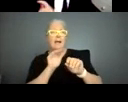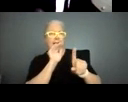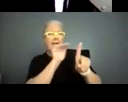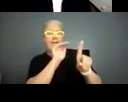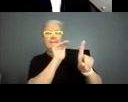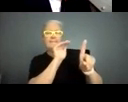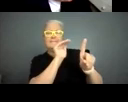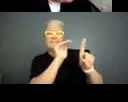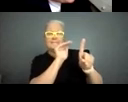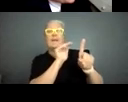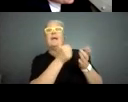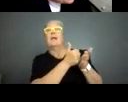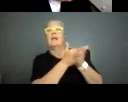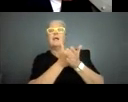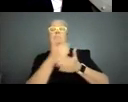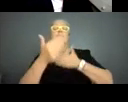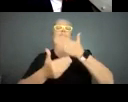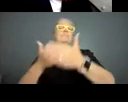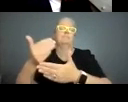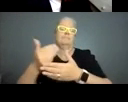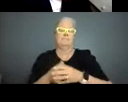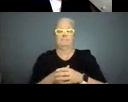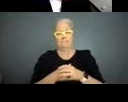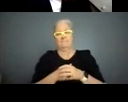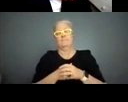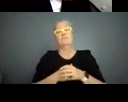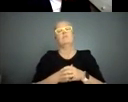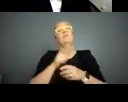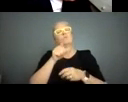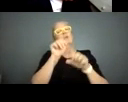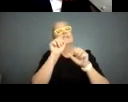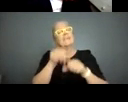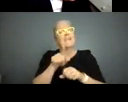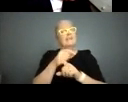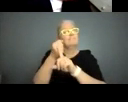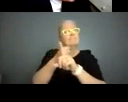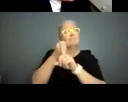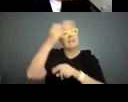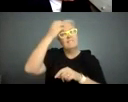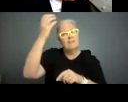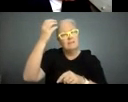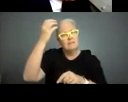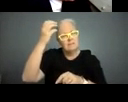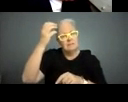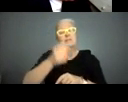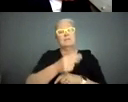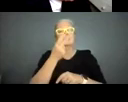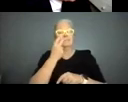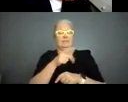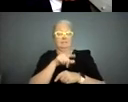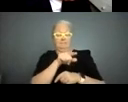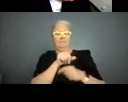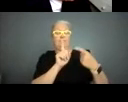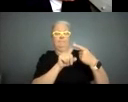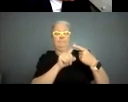It's important to influence government, and there are a number of ways we can influence government. This should be coming from below. The first is to make sure there is